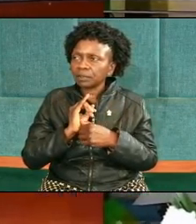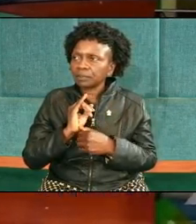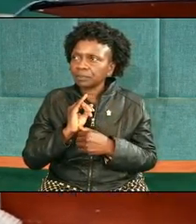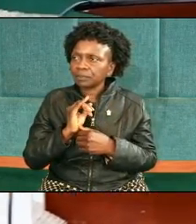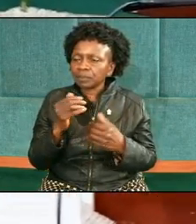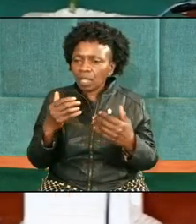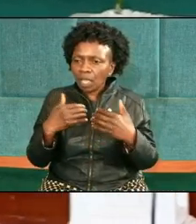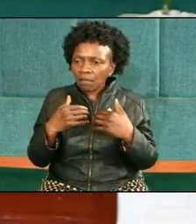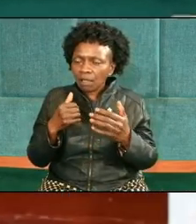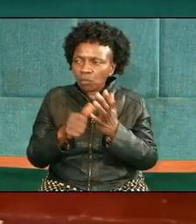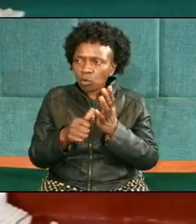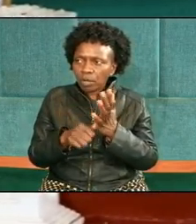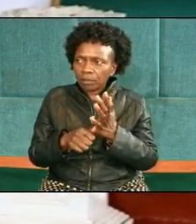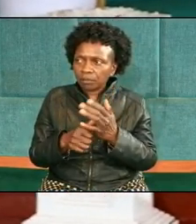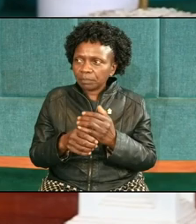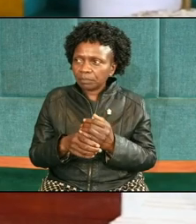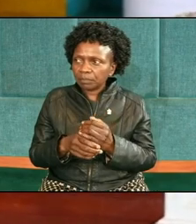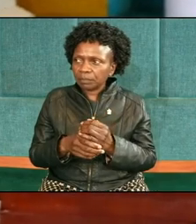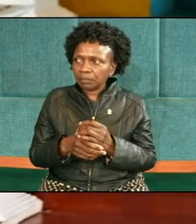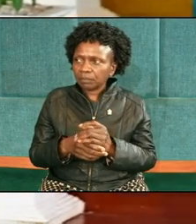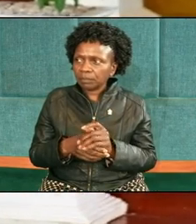I have a problem.